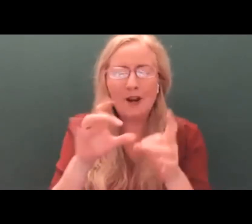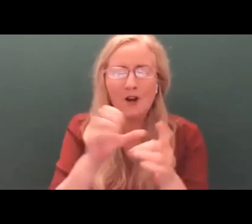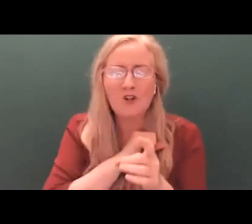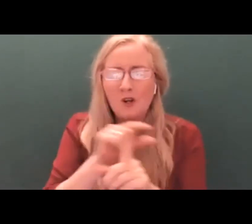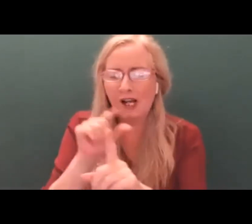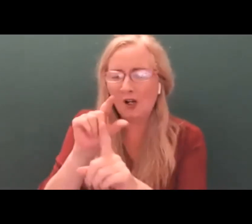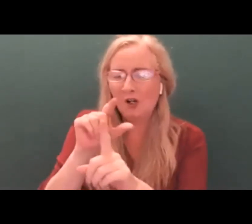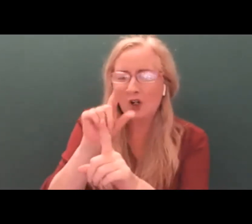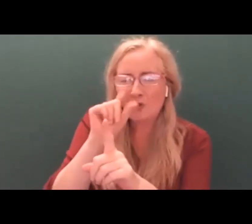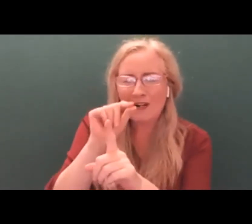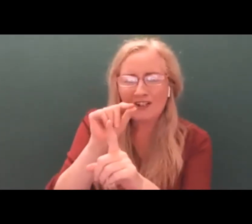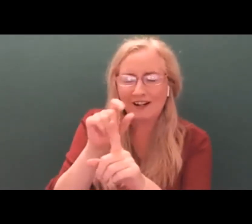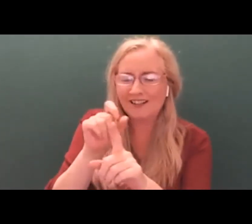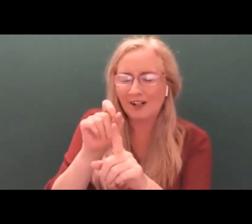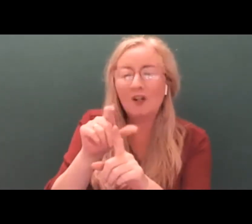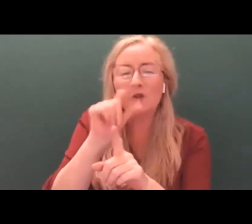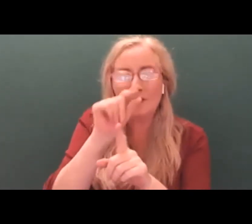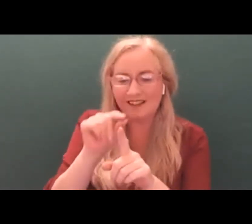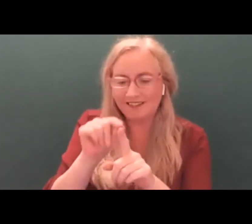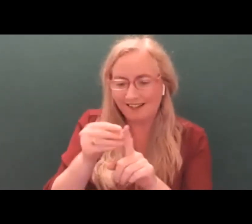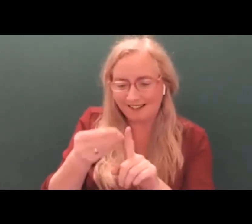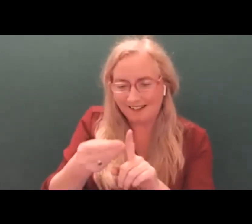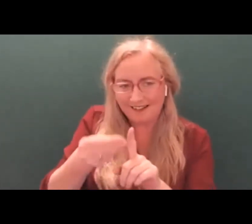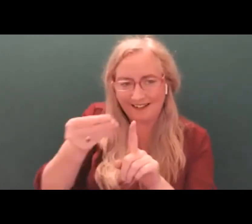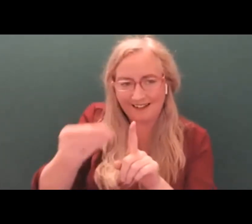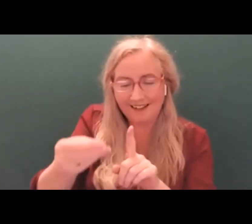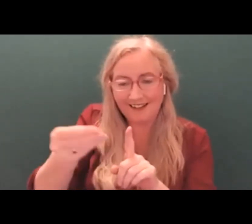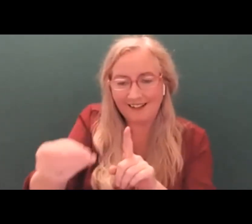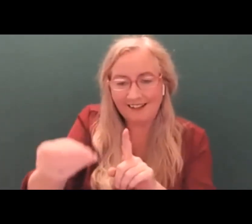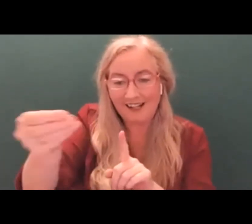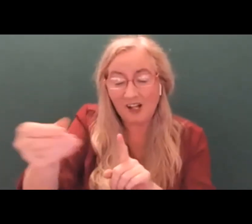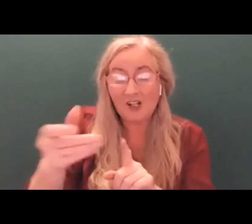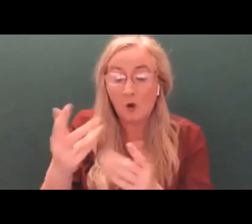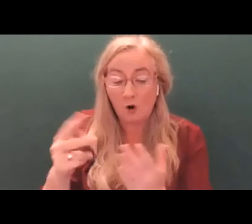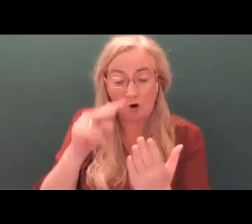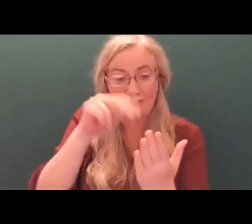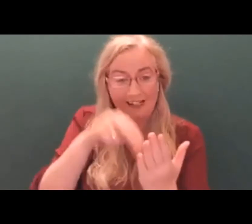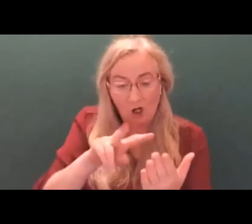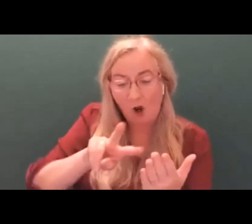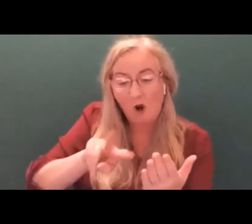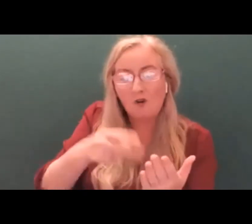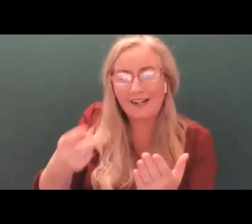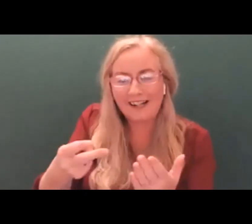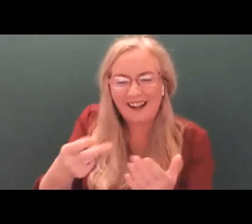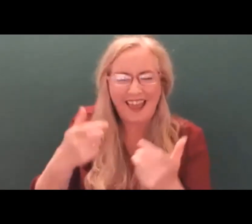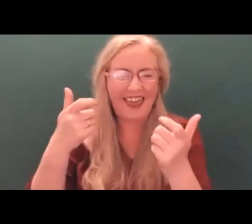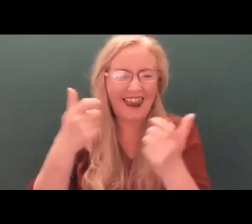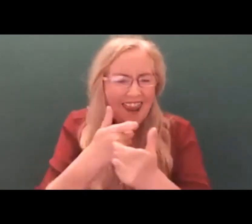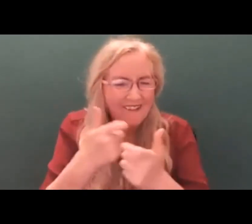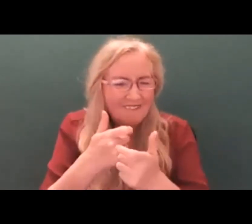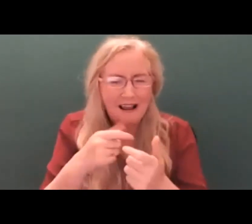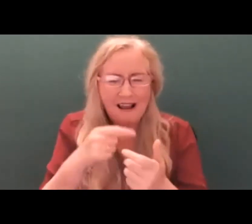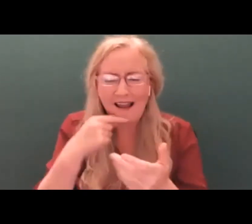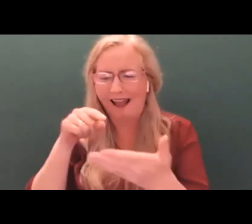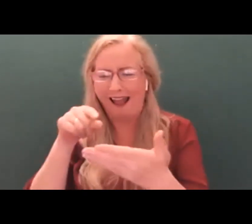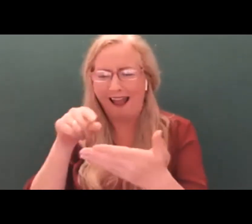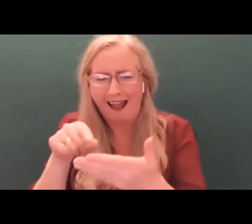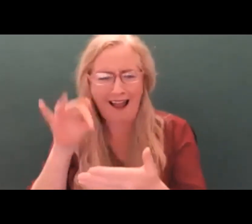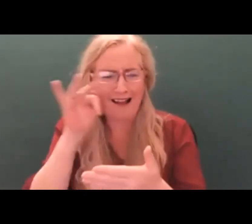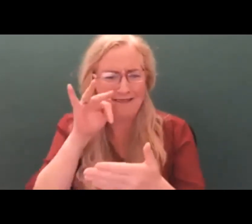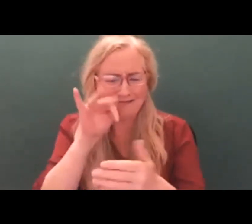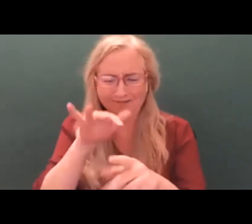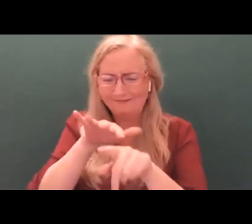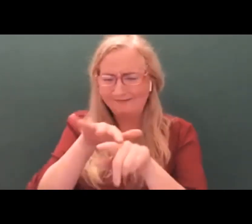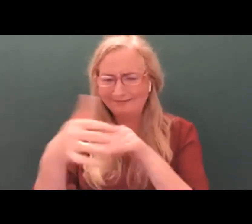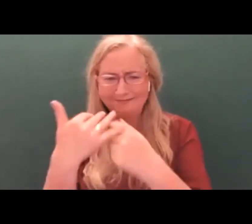Twitter tweets travel, because then people will retweet it, they'll laugh, they'll have a moment of joviality, but they'll